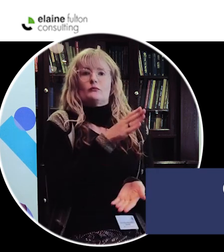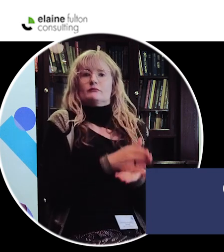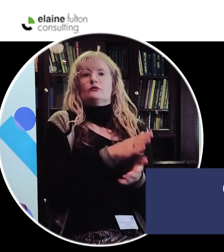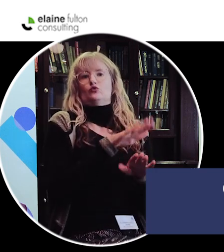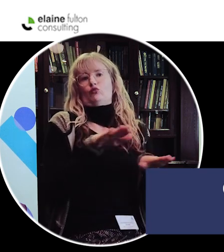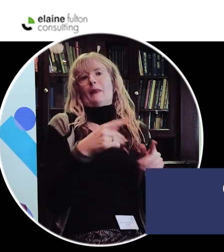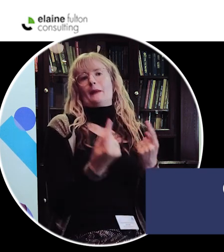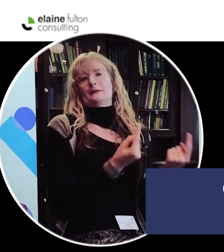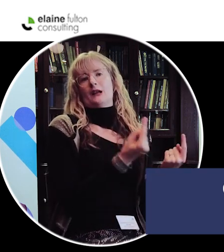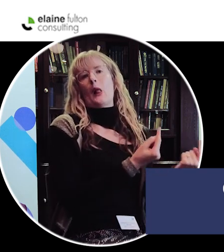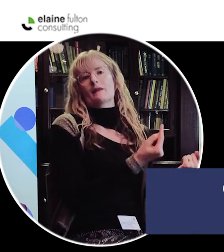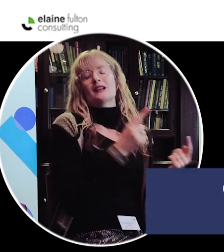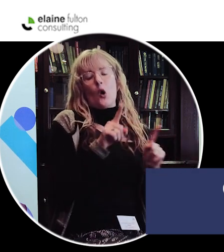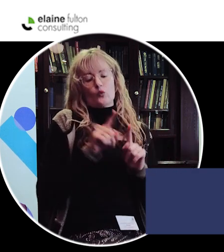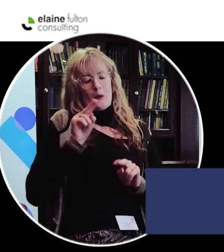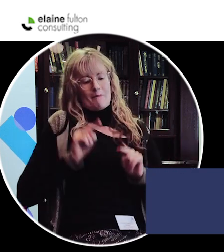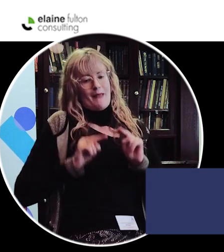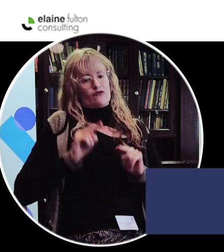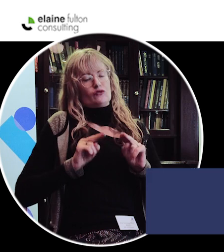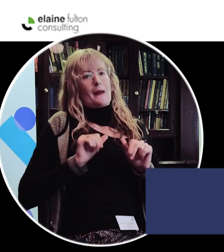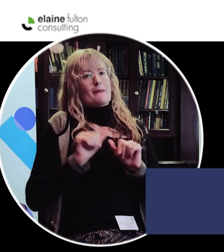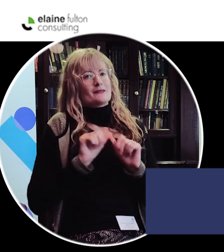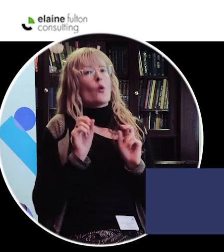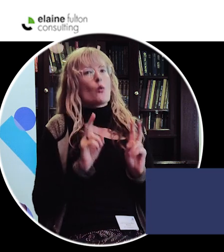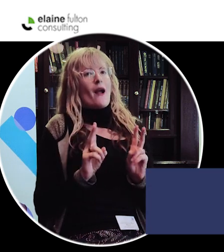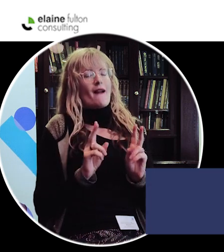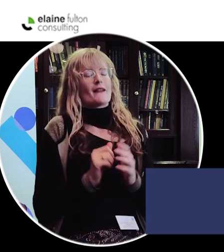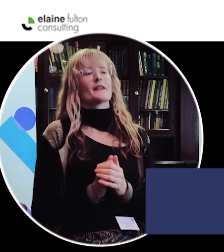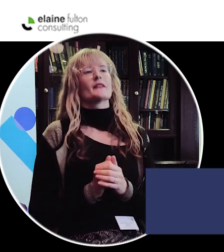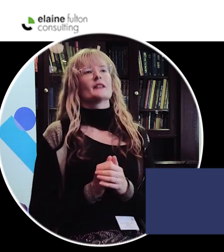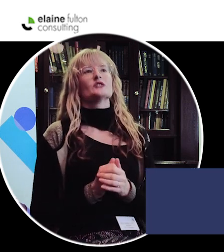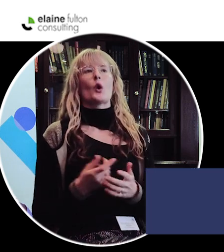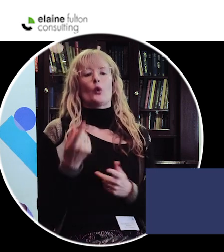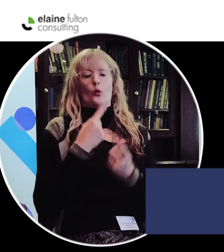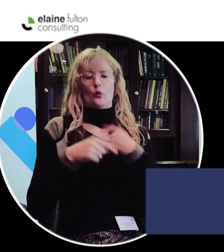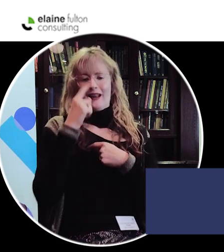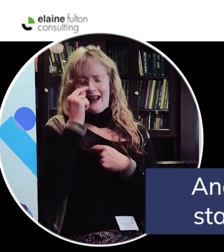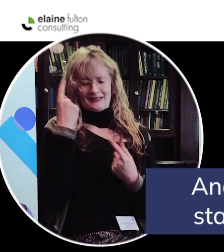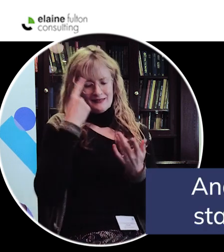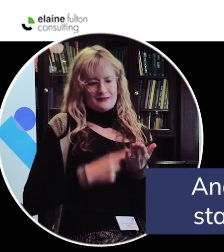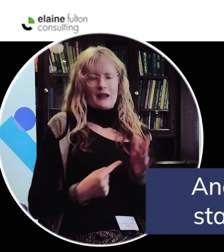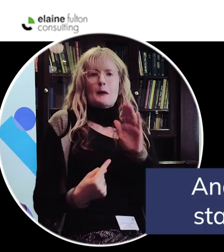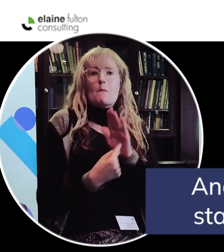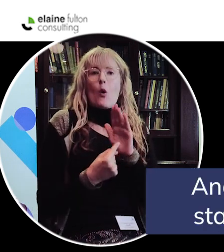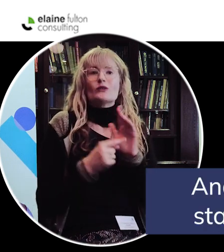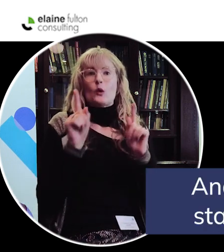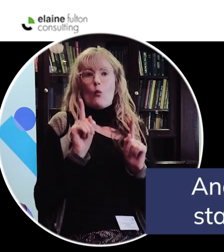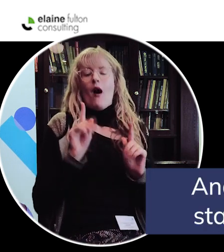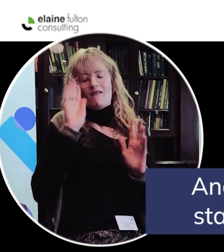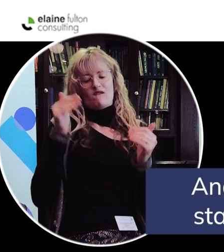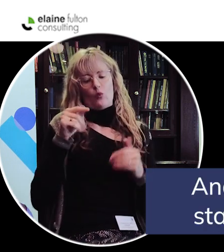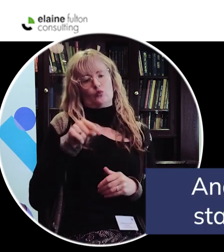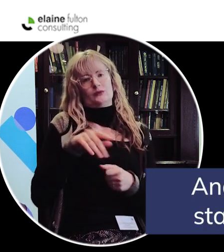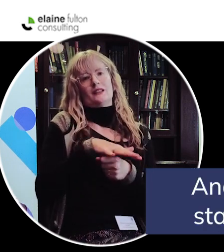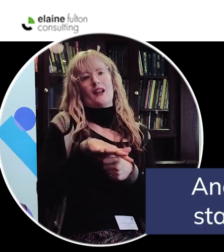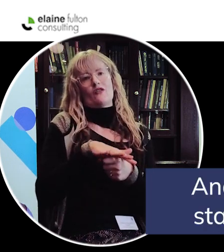consistently, efficiently and effectively. So really focusing our efforts on what matters. And we've developed as part of this, and